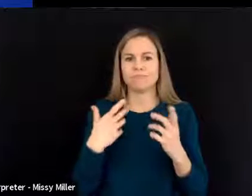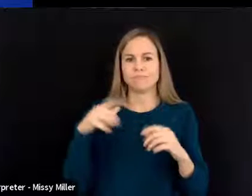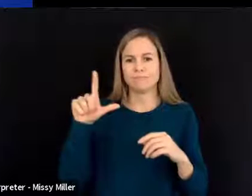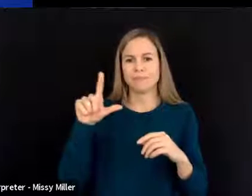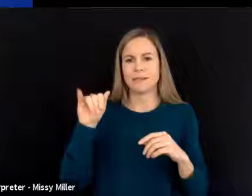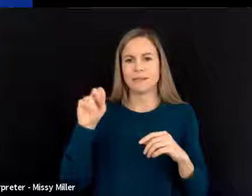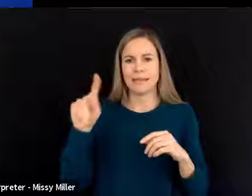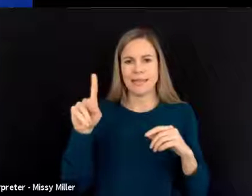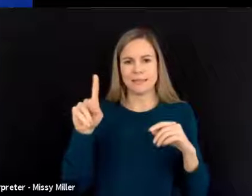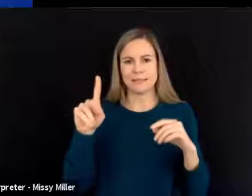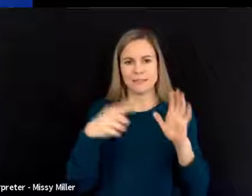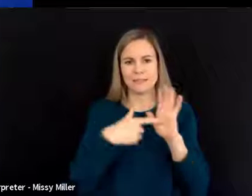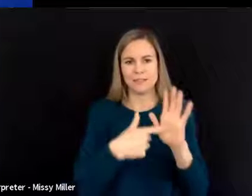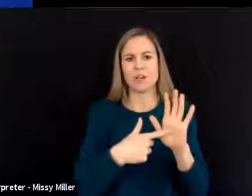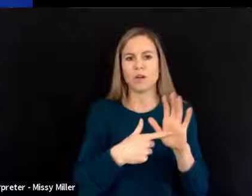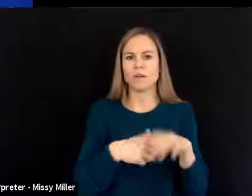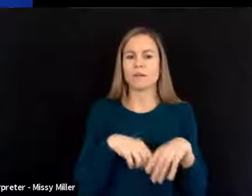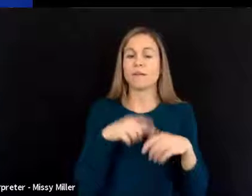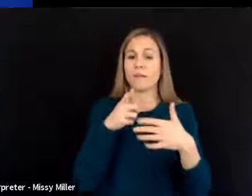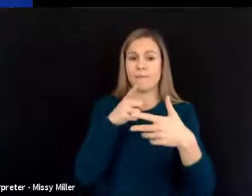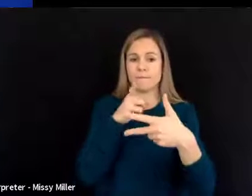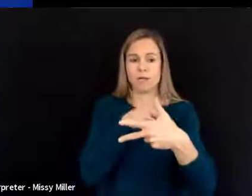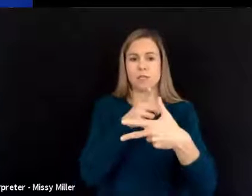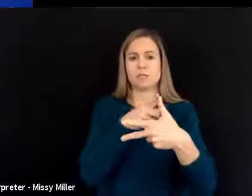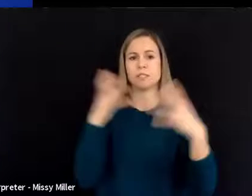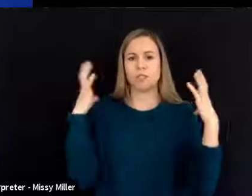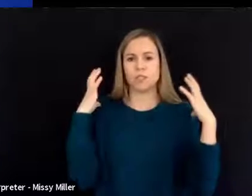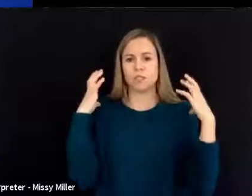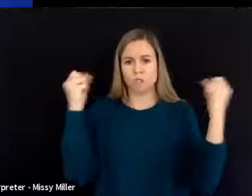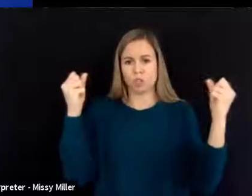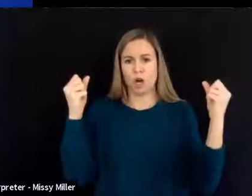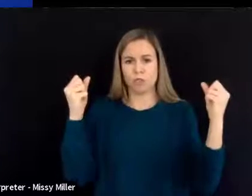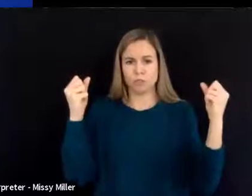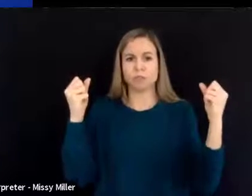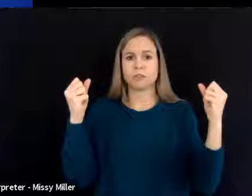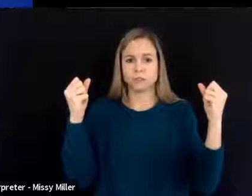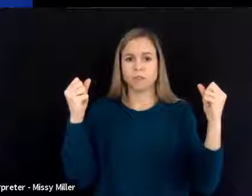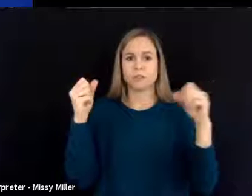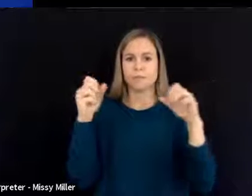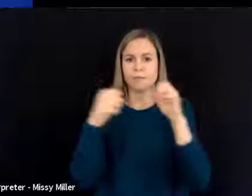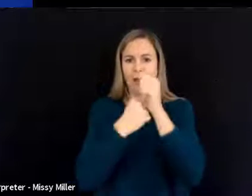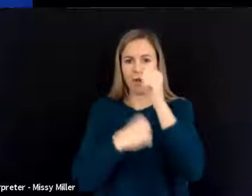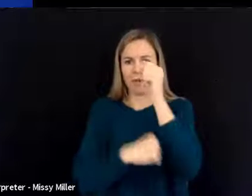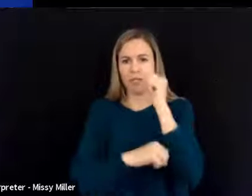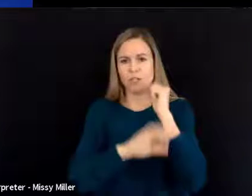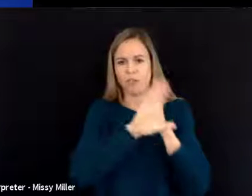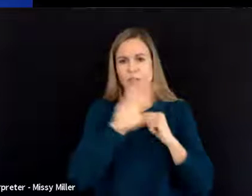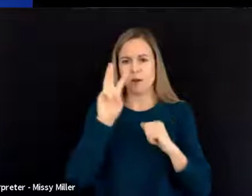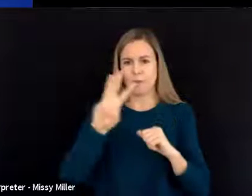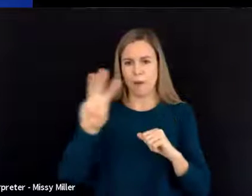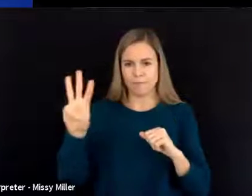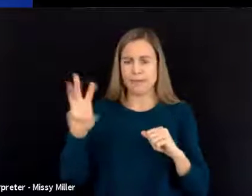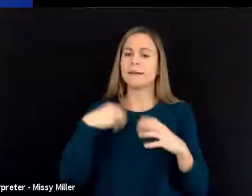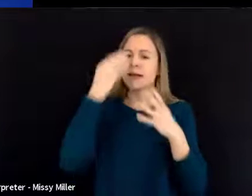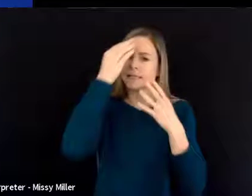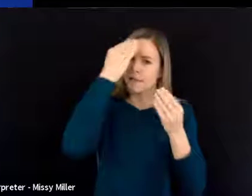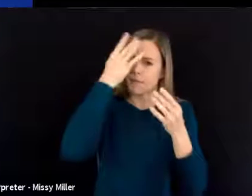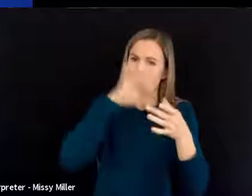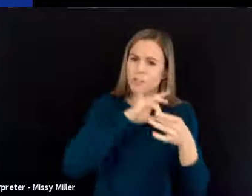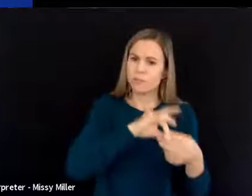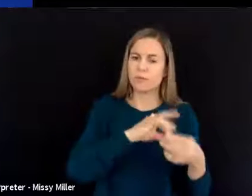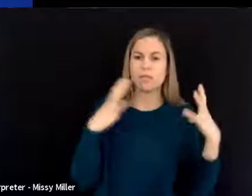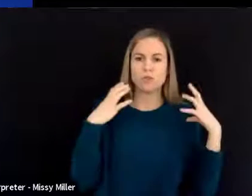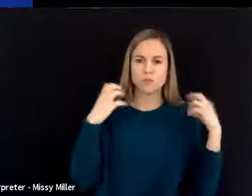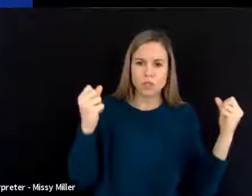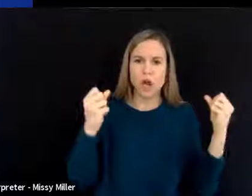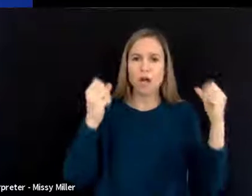to the CHARGE Syndrome Foundation website. And on there is just tons of stuff, information about CHARGE, information about events that